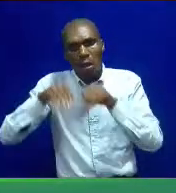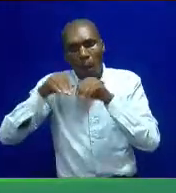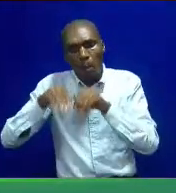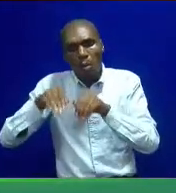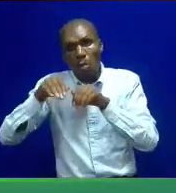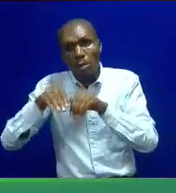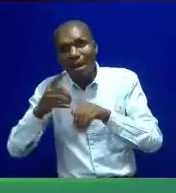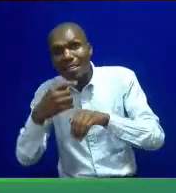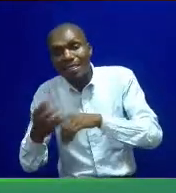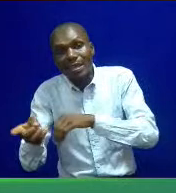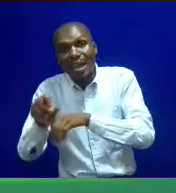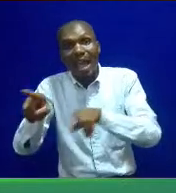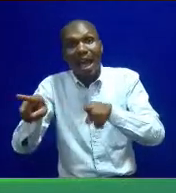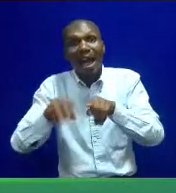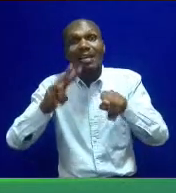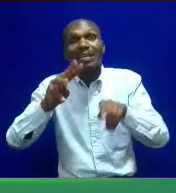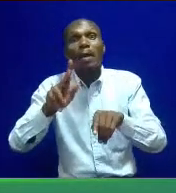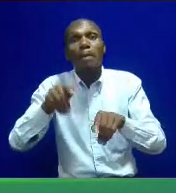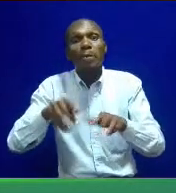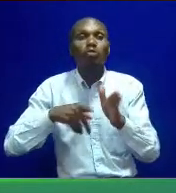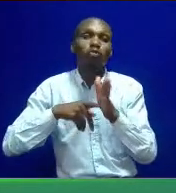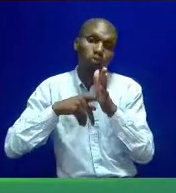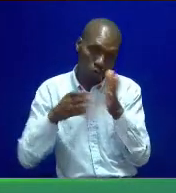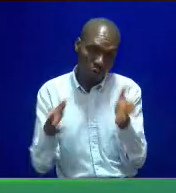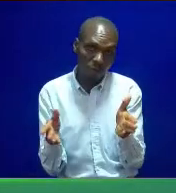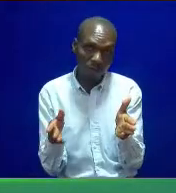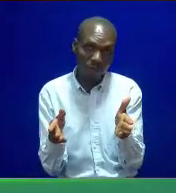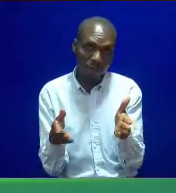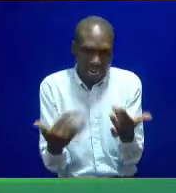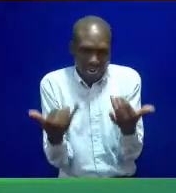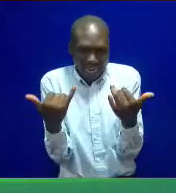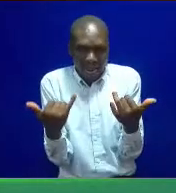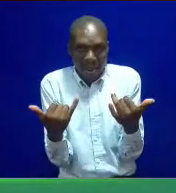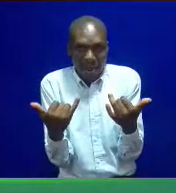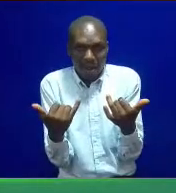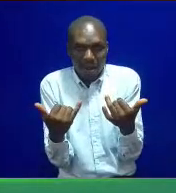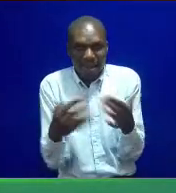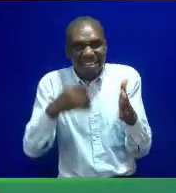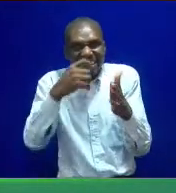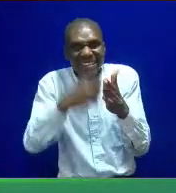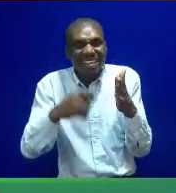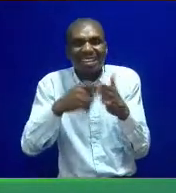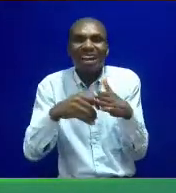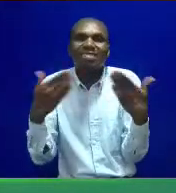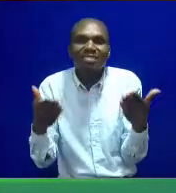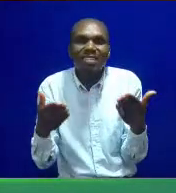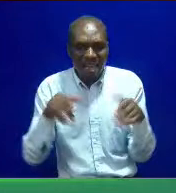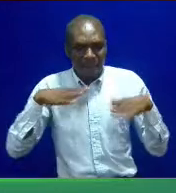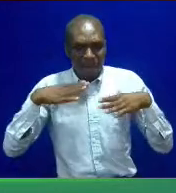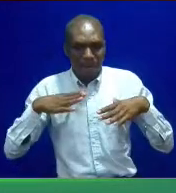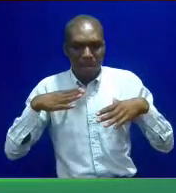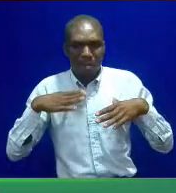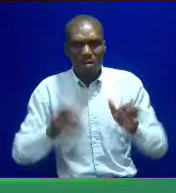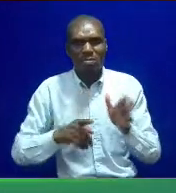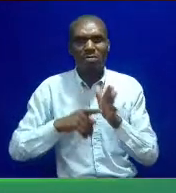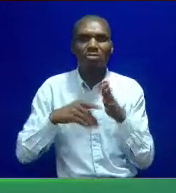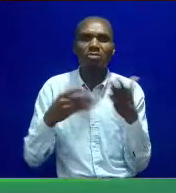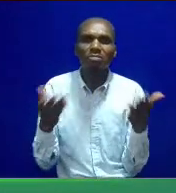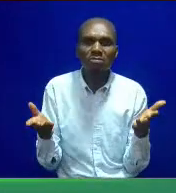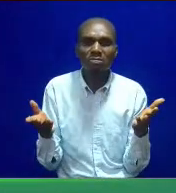yelitukenye a remuner member of parliament kubieka abandembaro wali chita jirima tegoroe abandembaro wali chita koroa